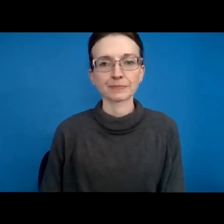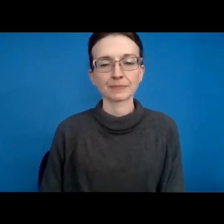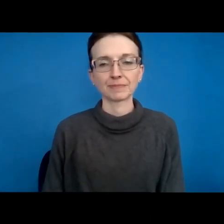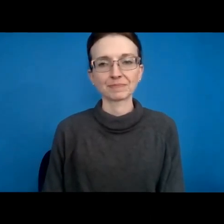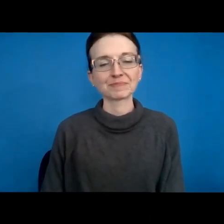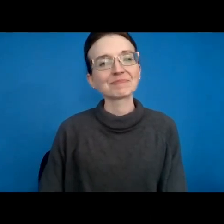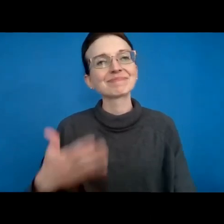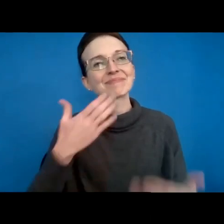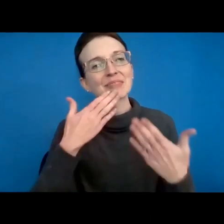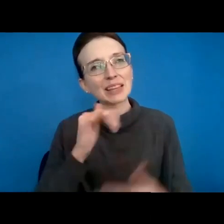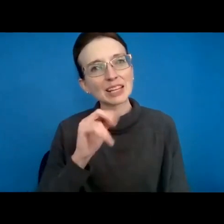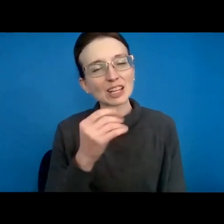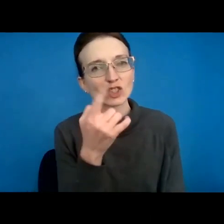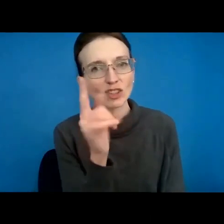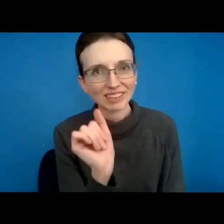Thank you so much, Angela.